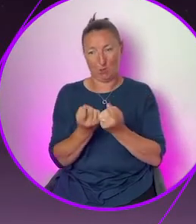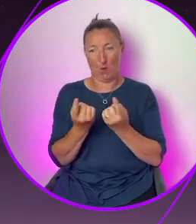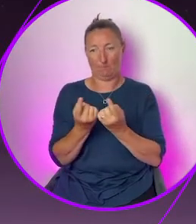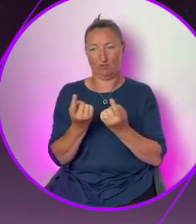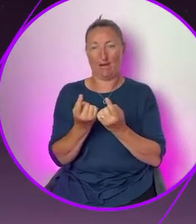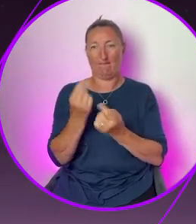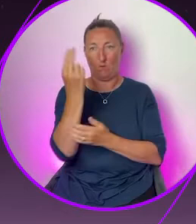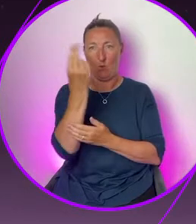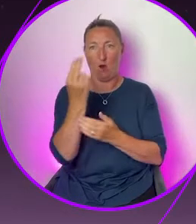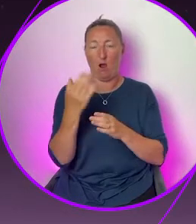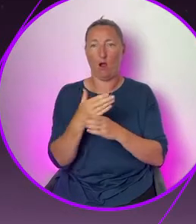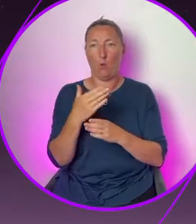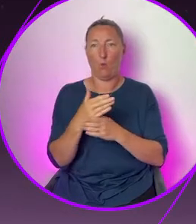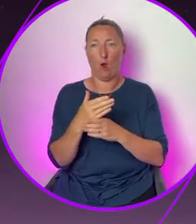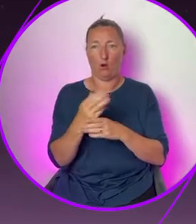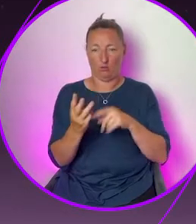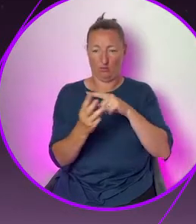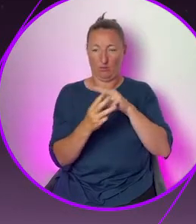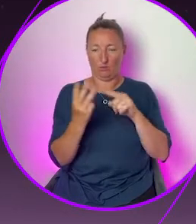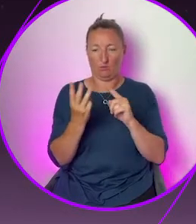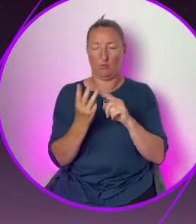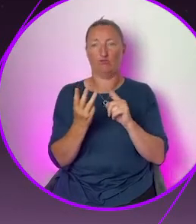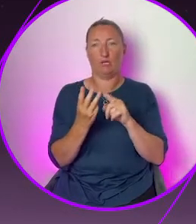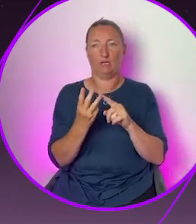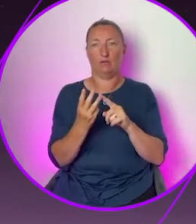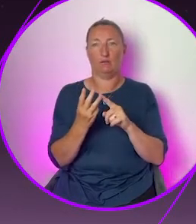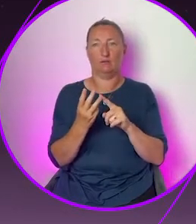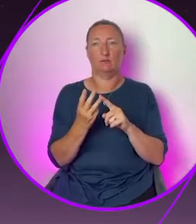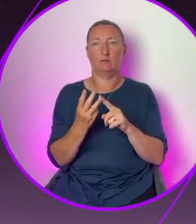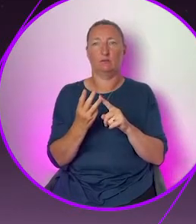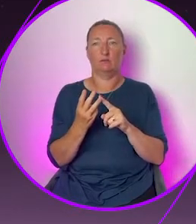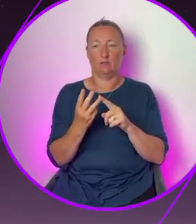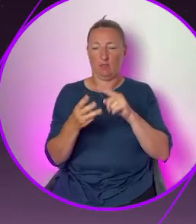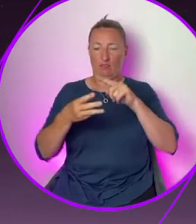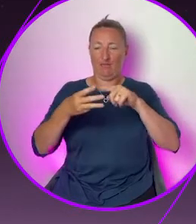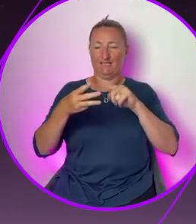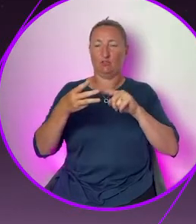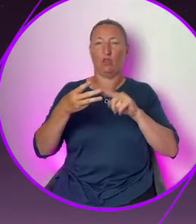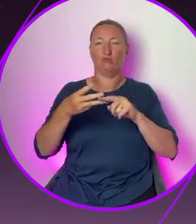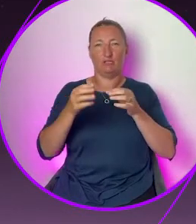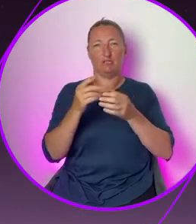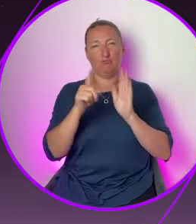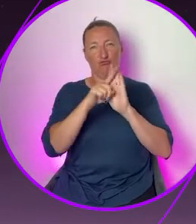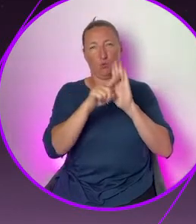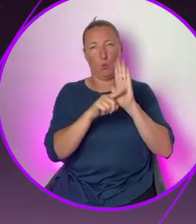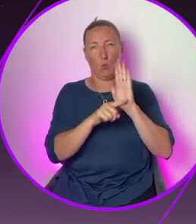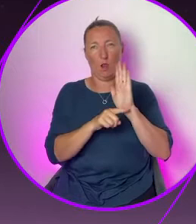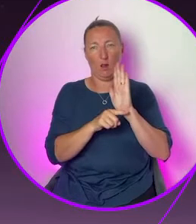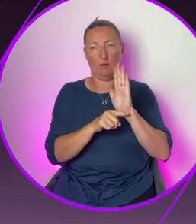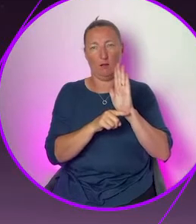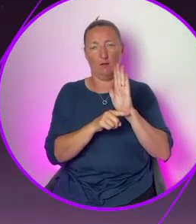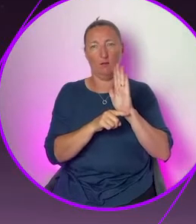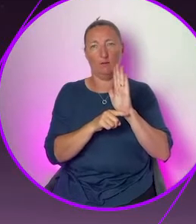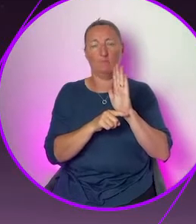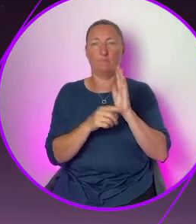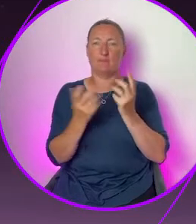Now, of course, there's a very literal way in which you could take these 3 parameters and translate them into a digital